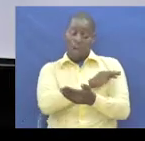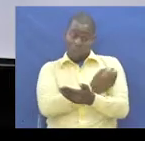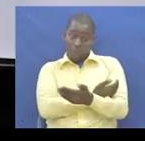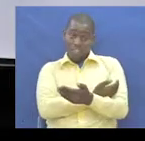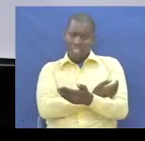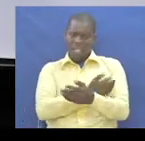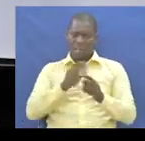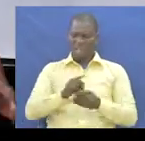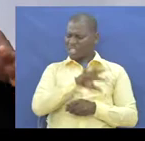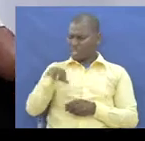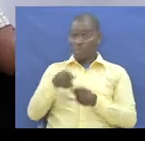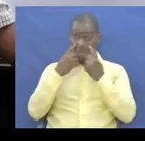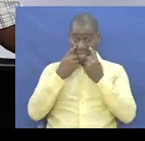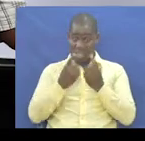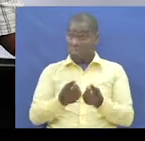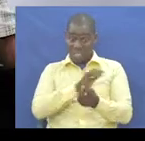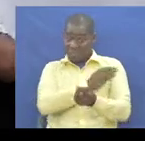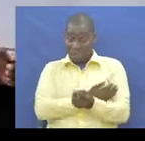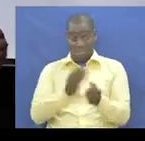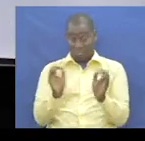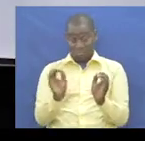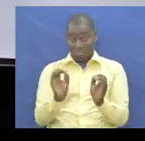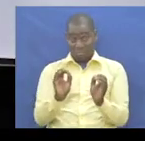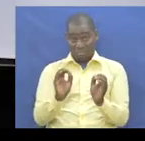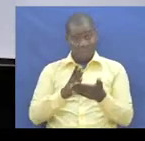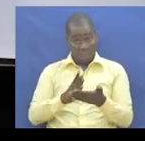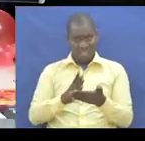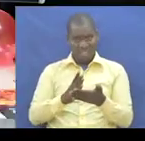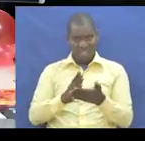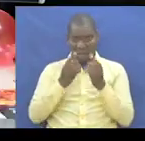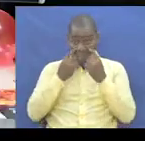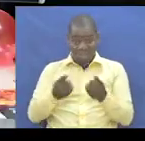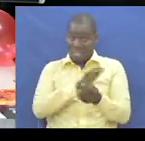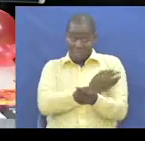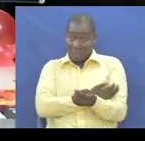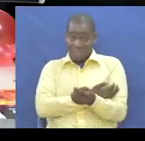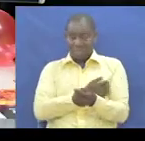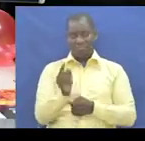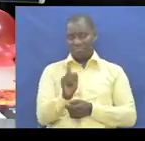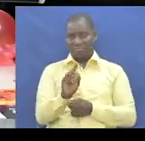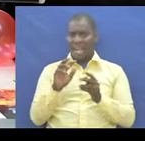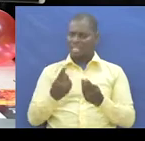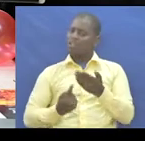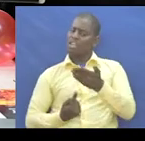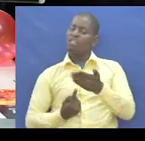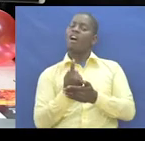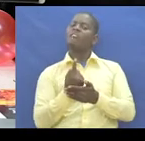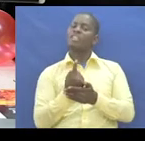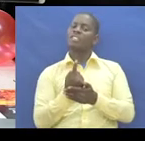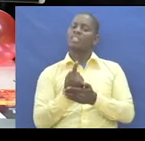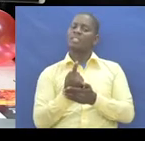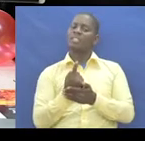we have just seen the effects that a force is causing. but we have not seen a force itself. Am I